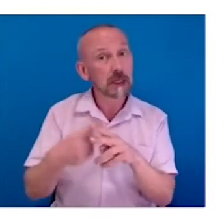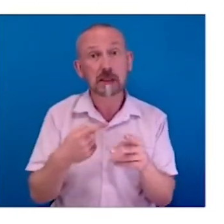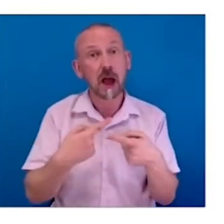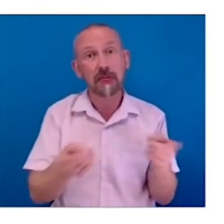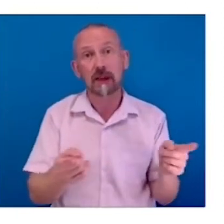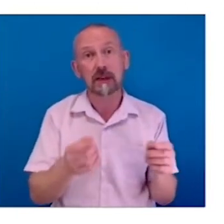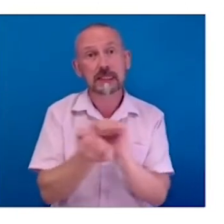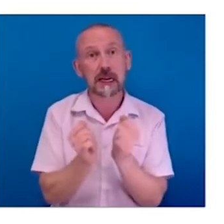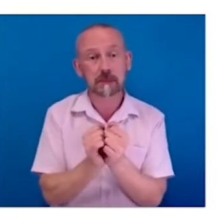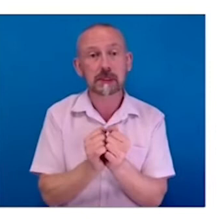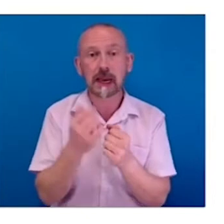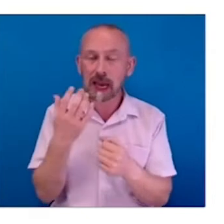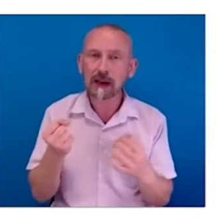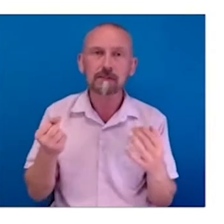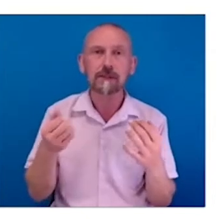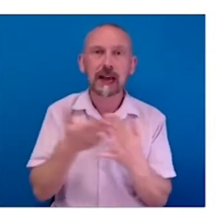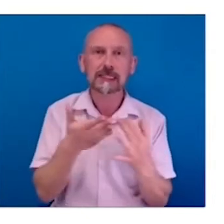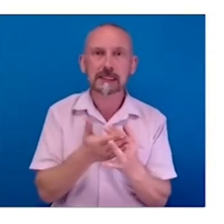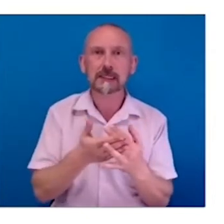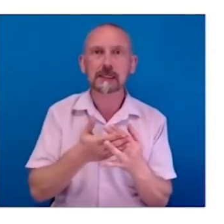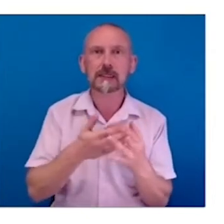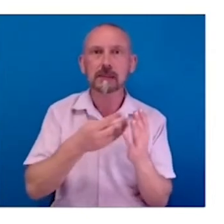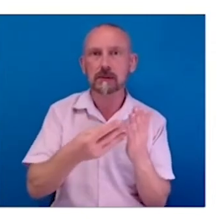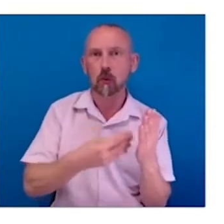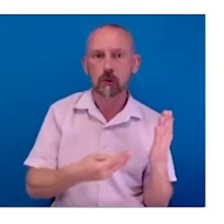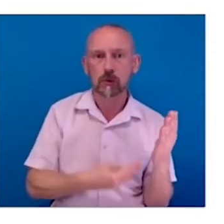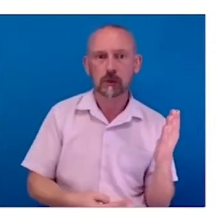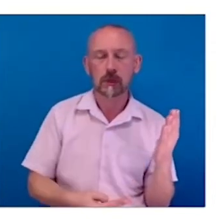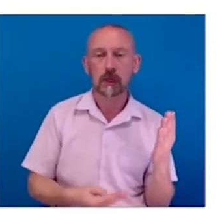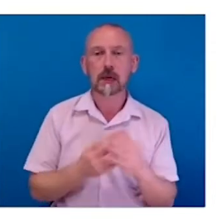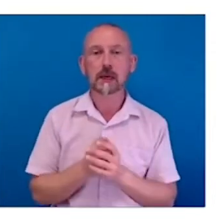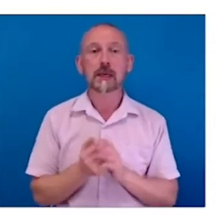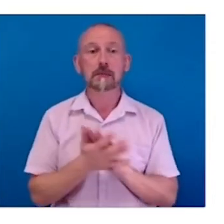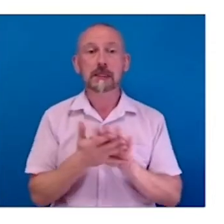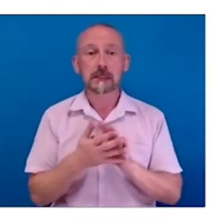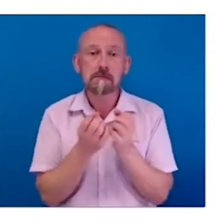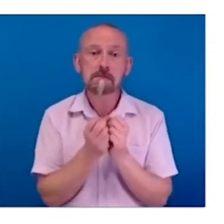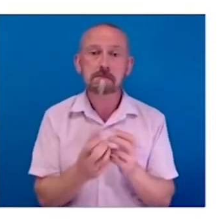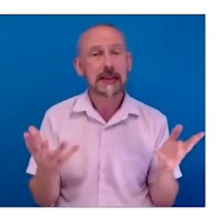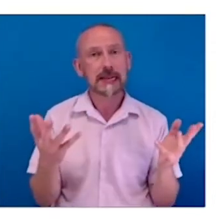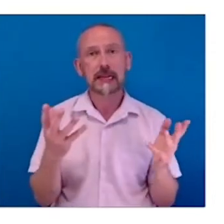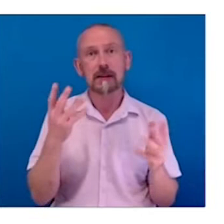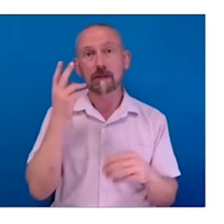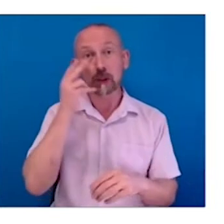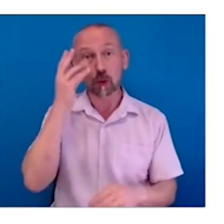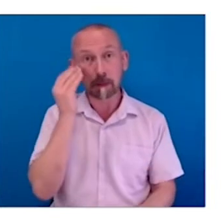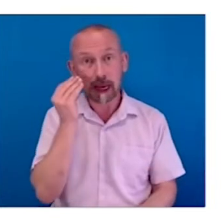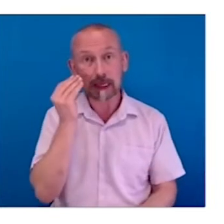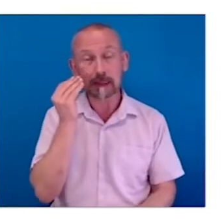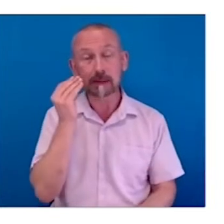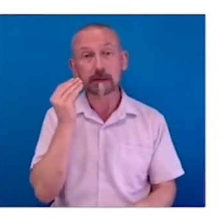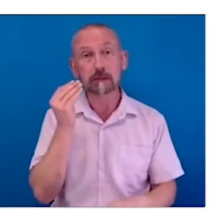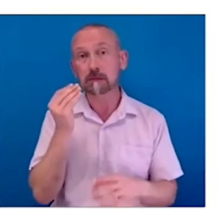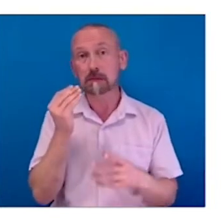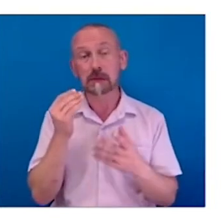formats and number many visually impaired and neurodiverse people among their successful